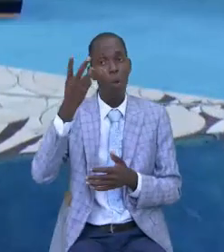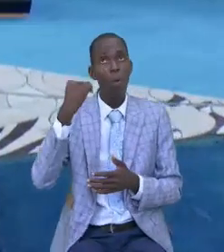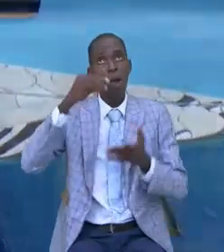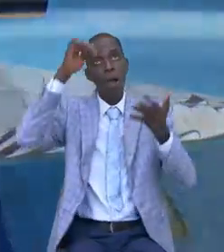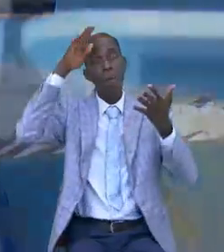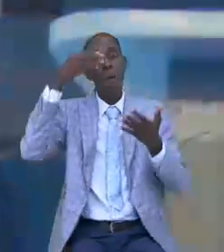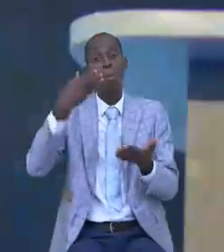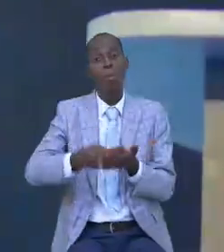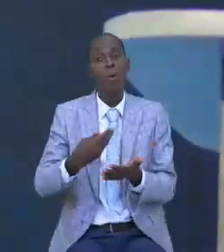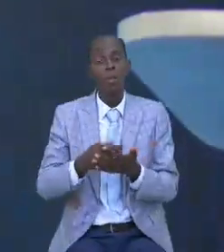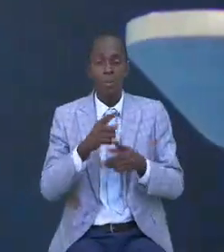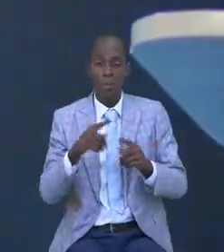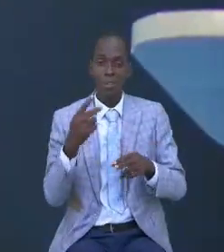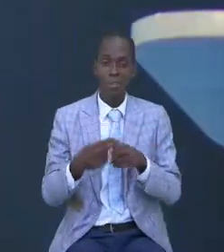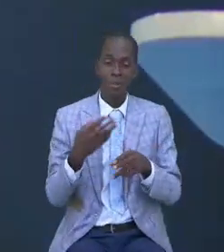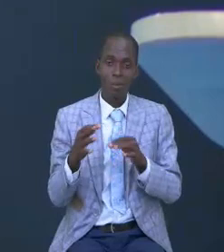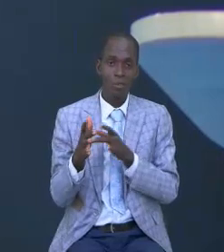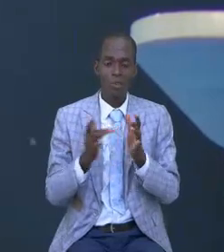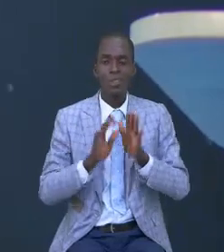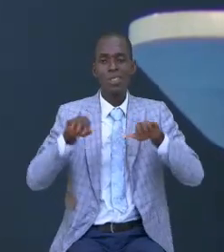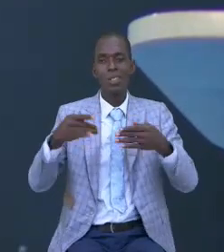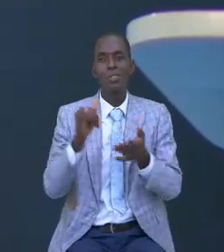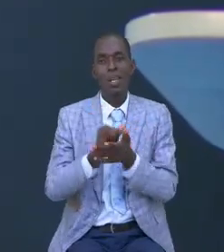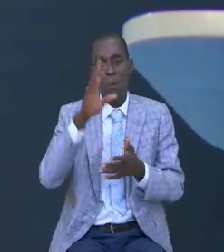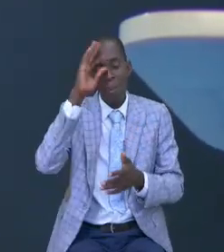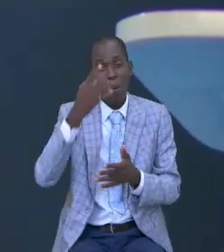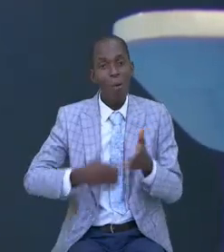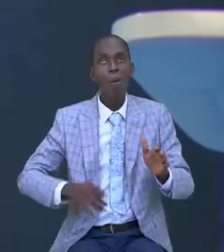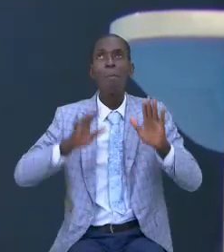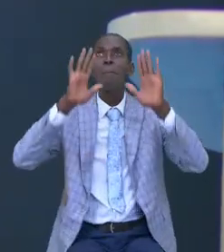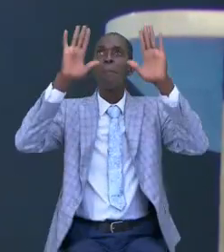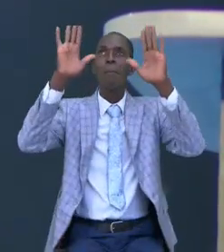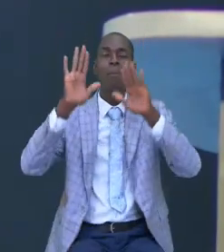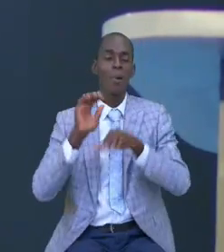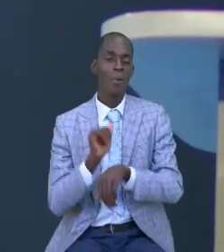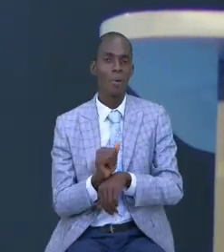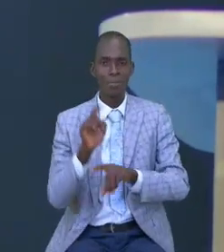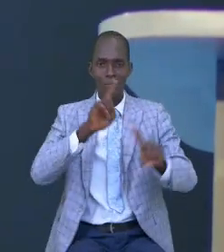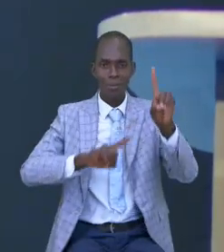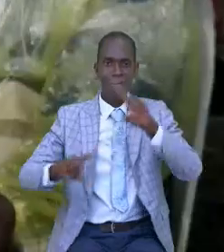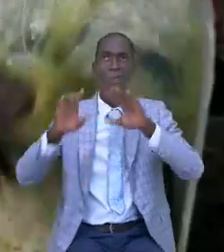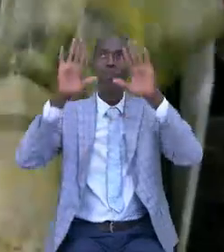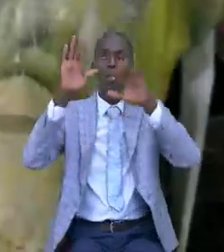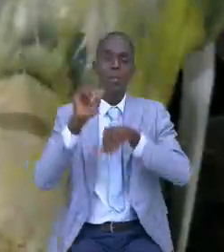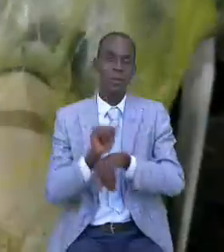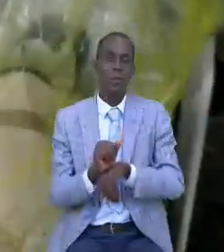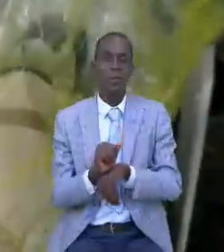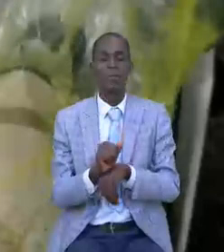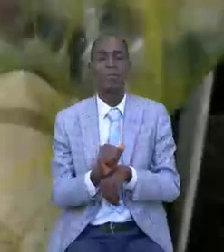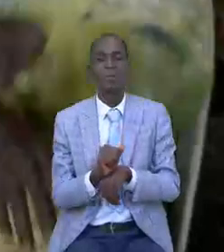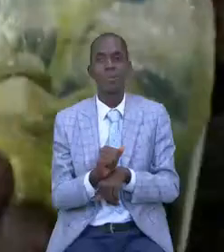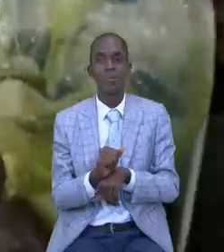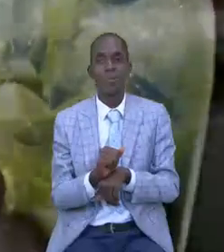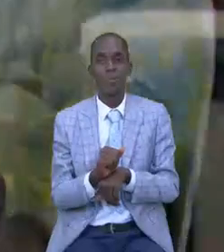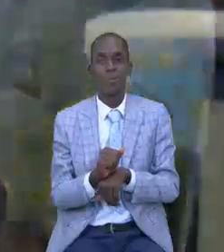the name of Jesus gave him a miracle. Somebody shout miracle.